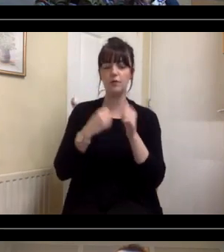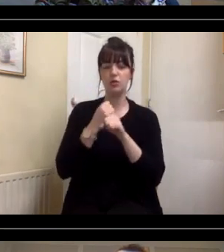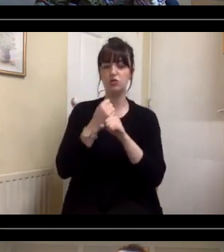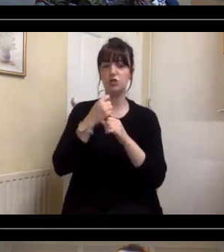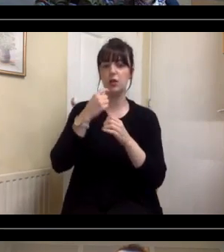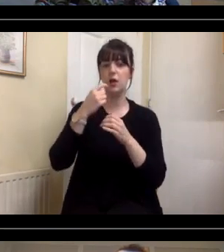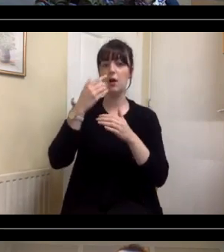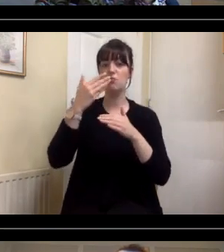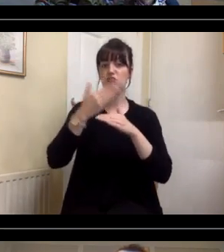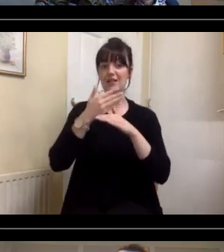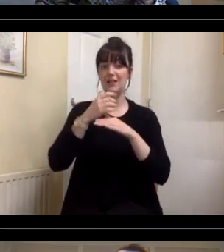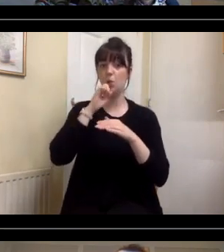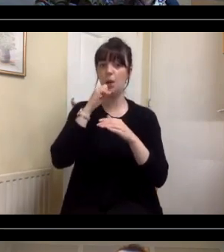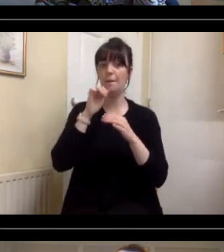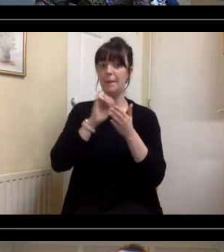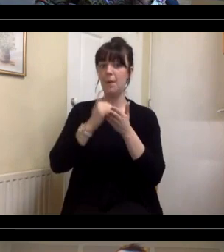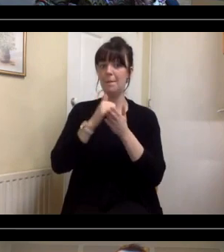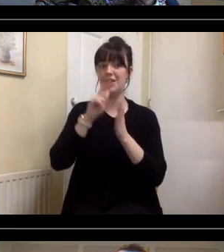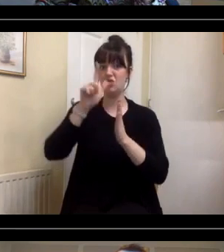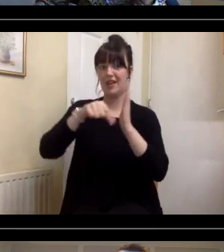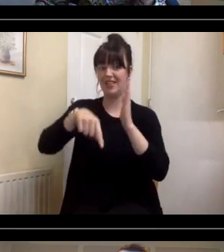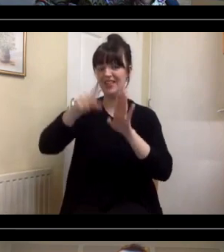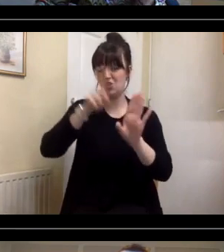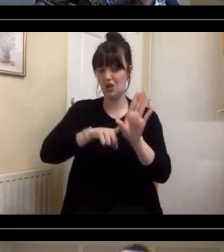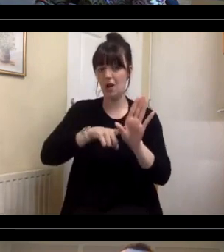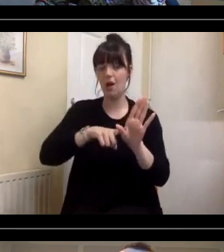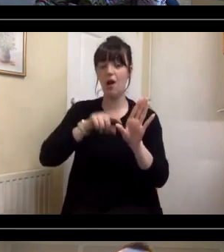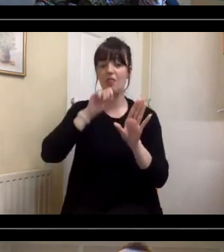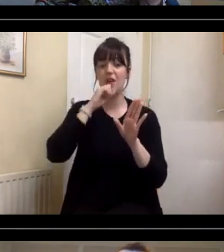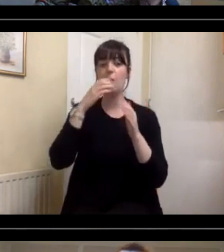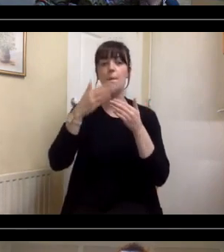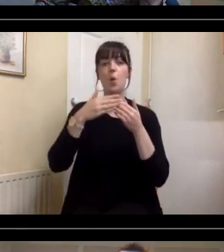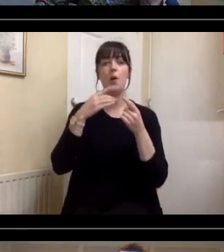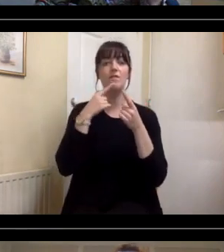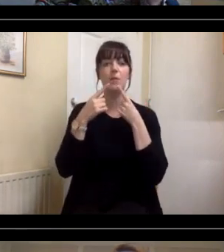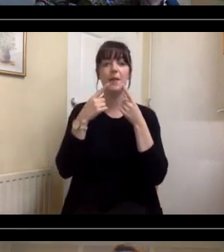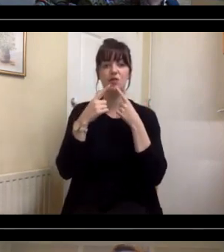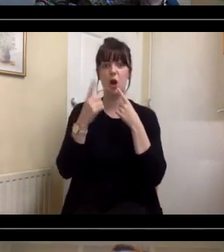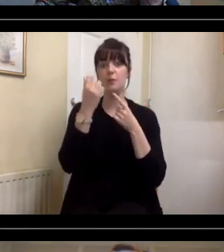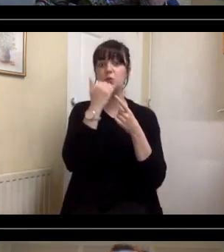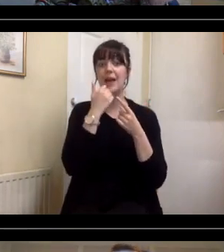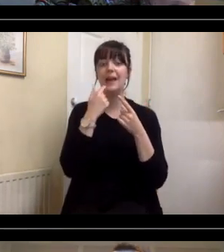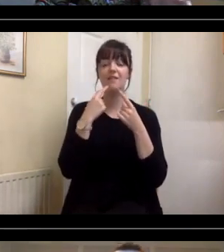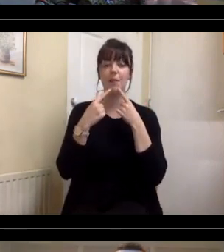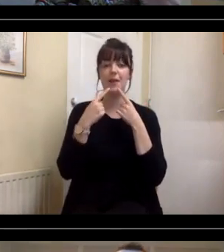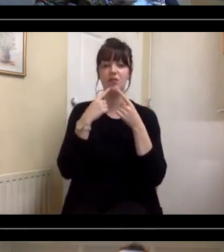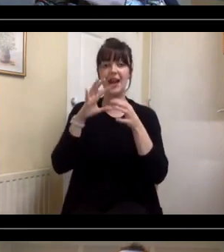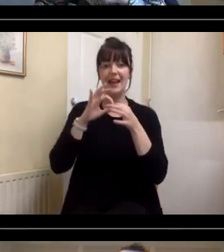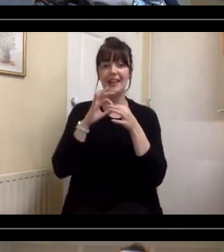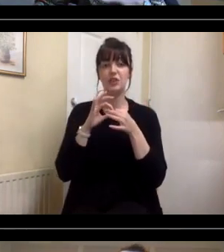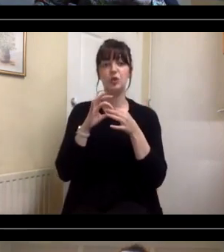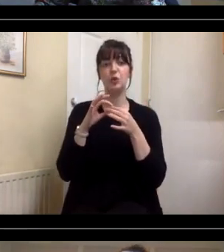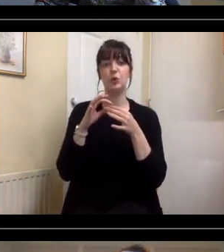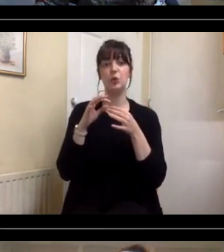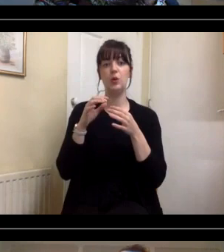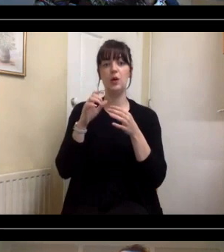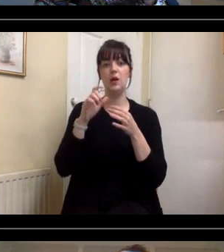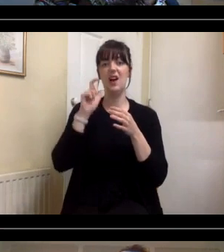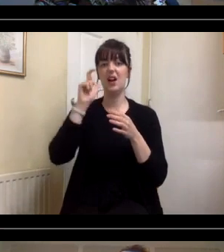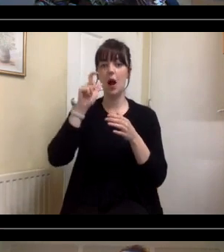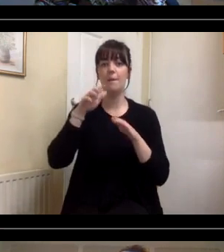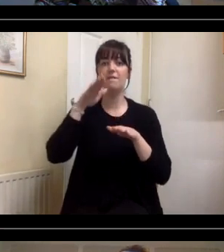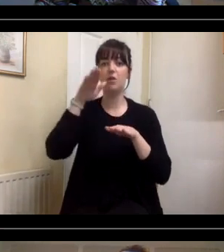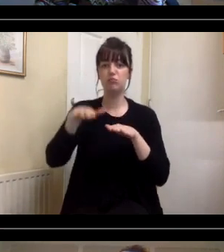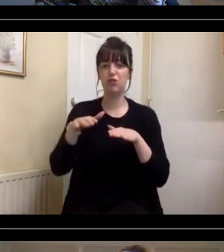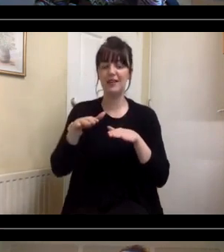publish that later on this year, that will contain some more up-to-date information. But even beyond that, I